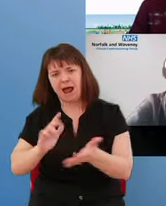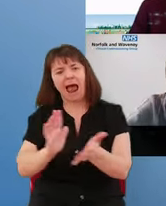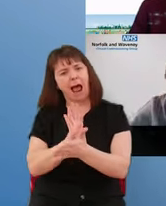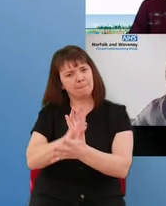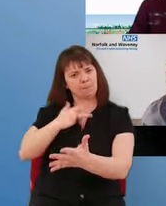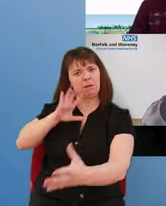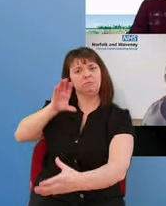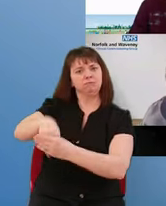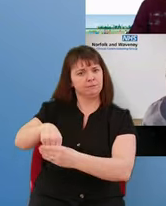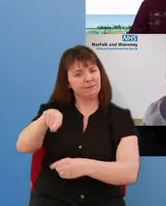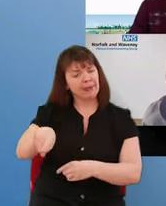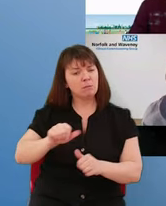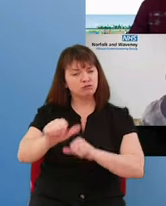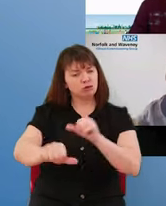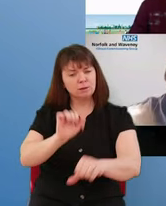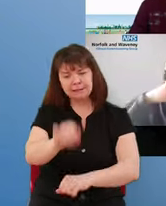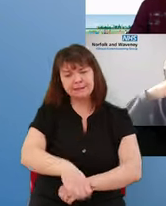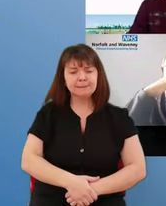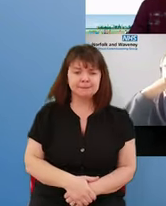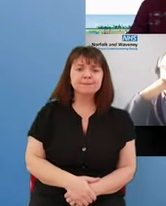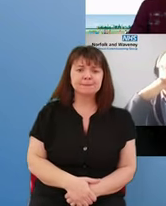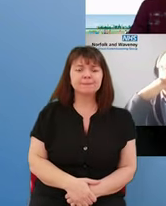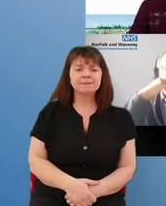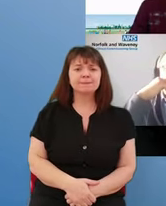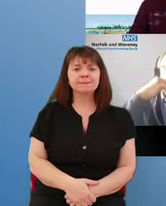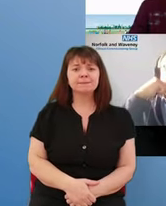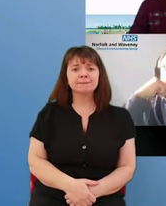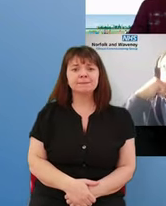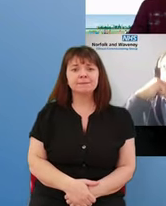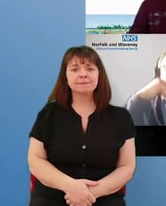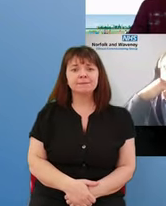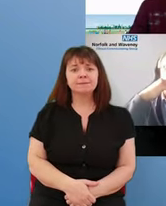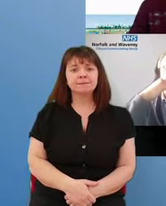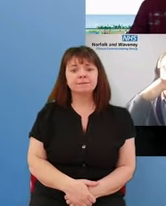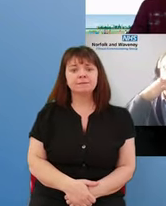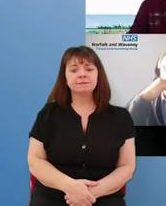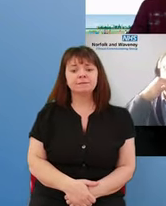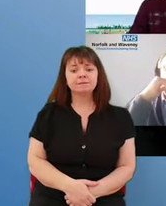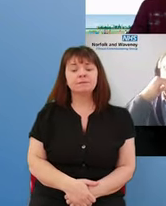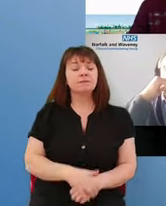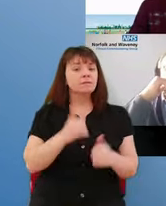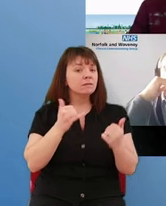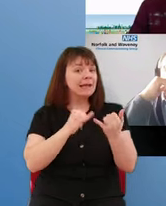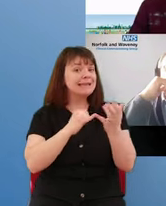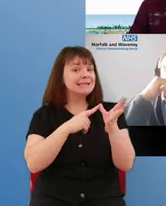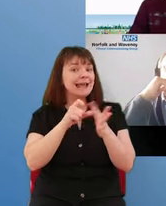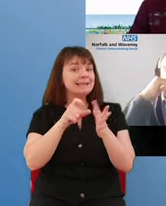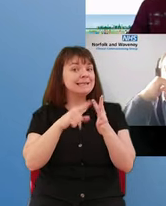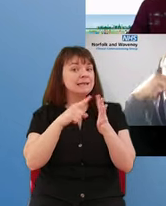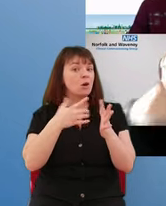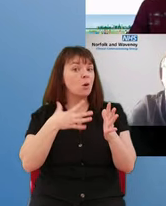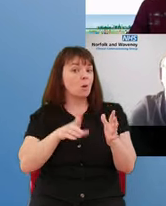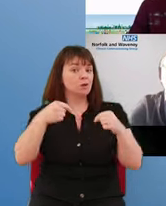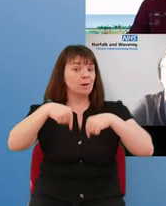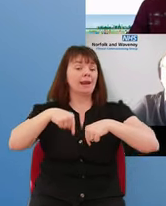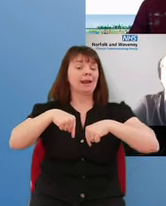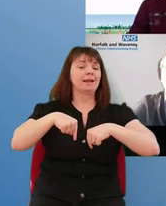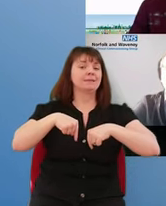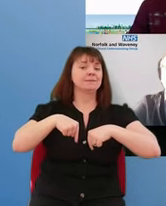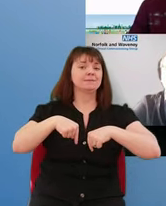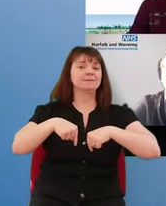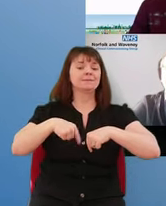Sadie, did you want to come in? I was just going to add to what both Shepherd and Michael have already said. We did